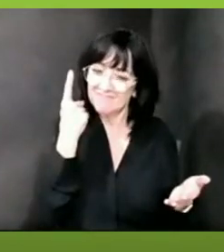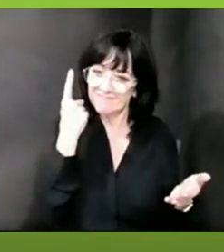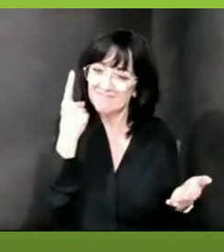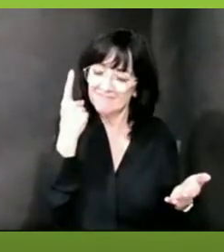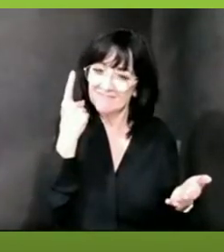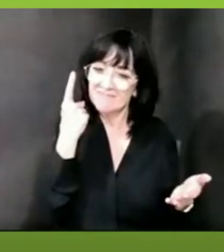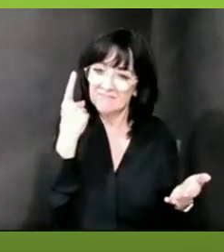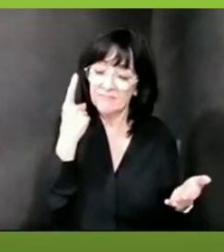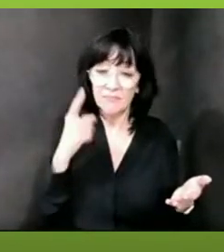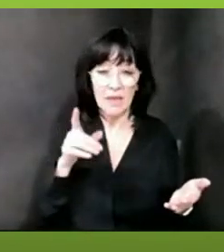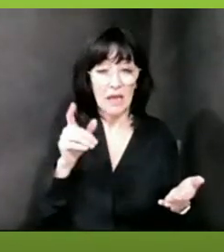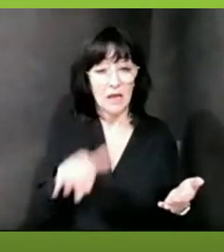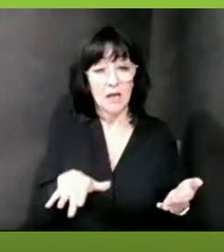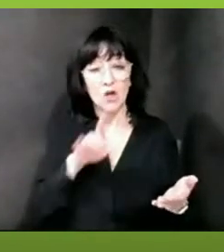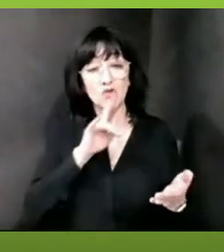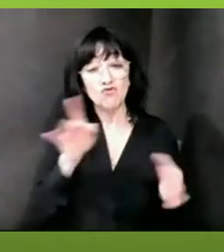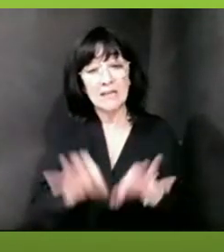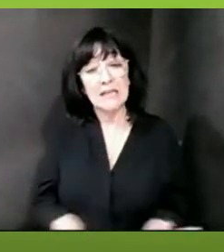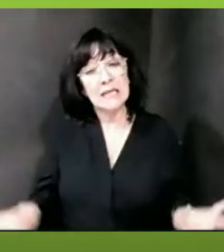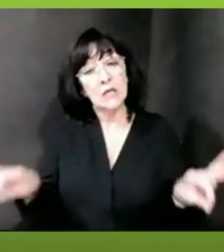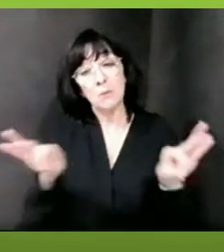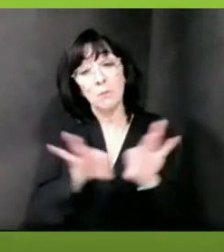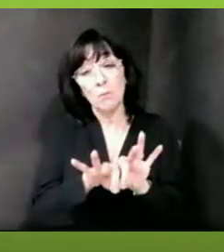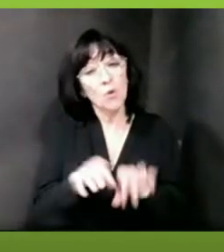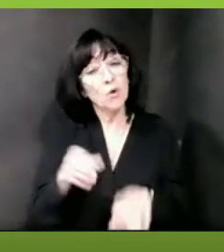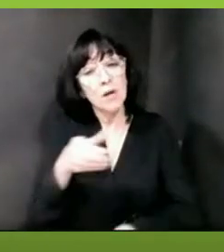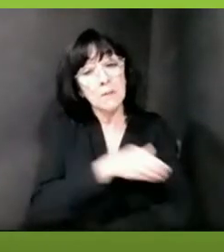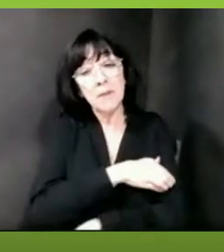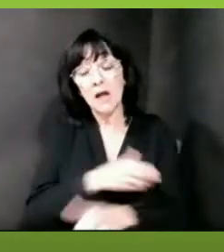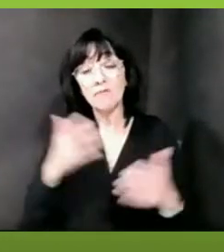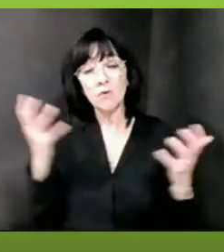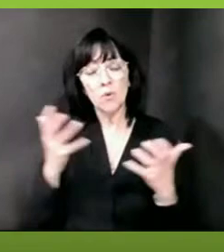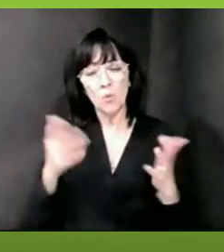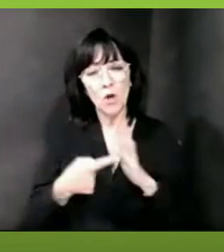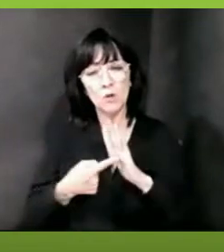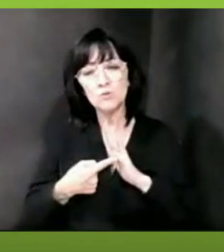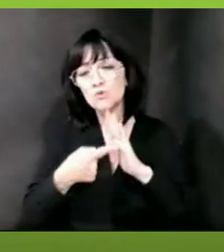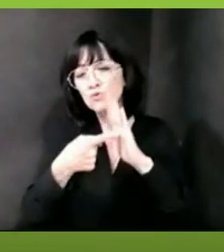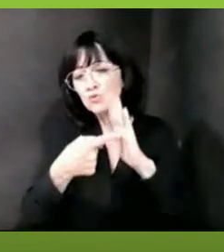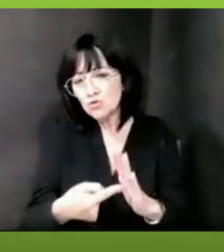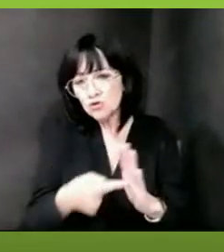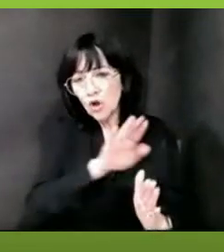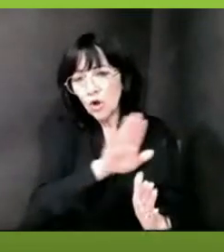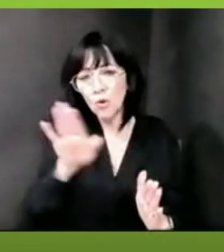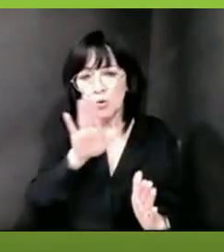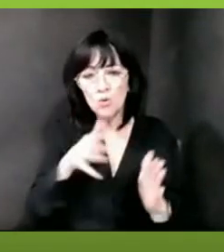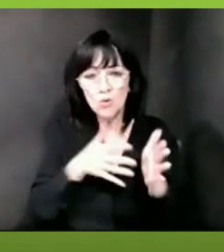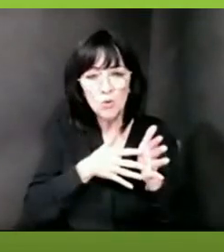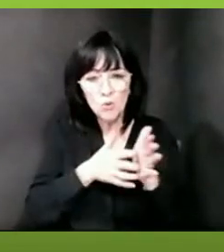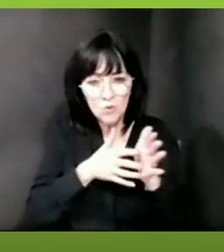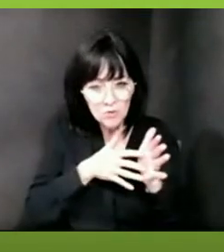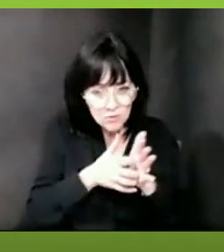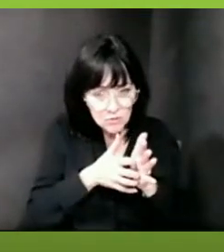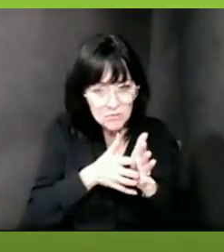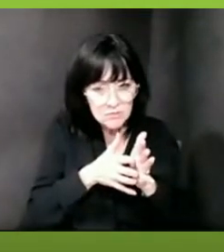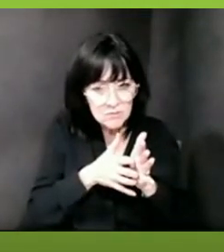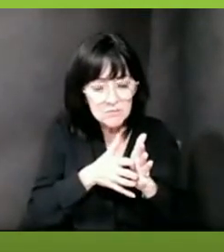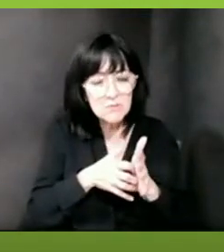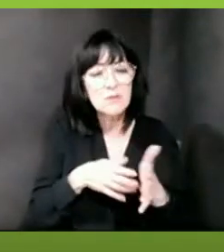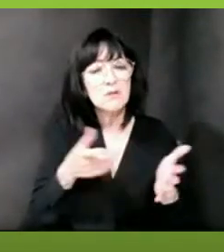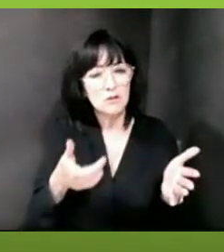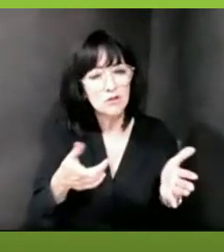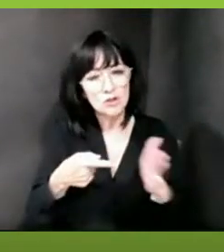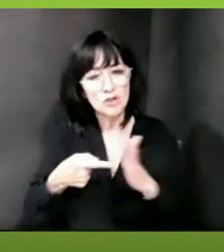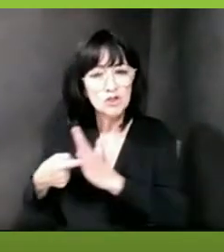That's an incredibly powerful thing. Every one of us has the power to prioritize our own mental health,